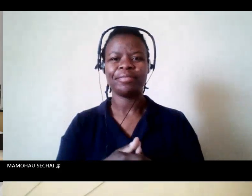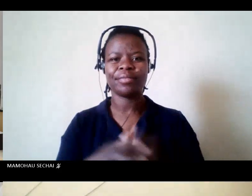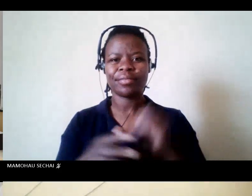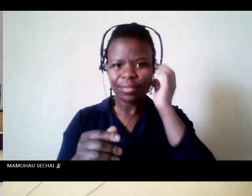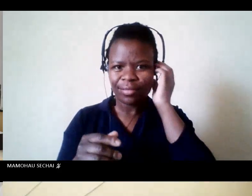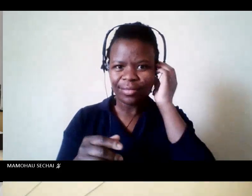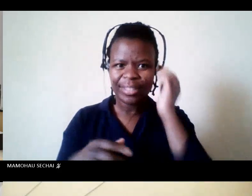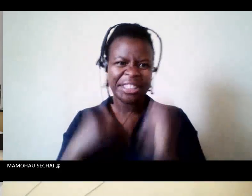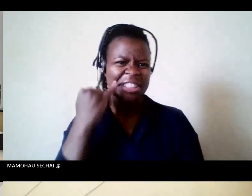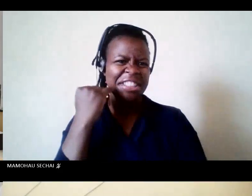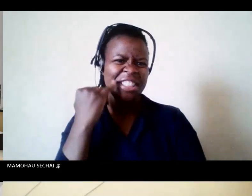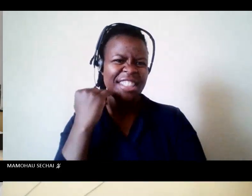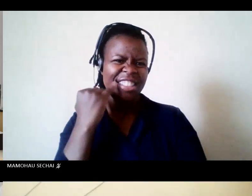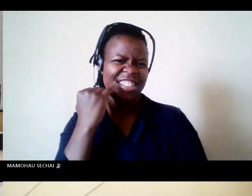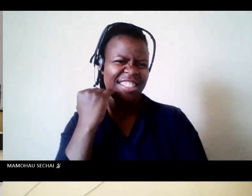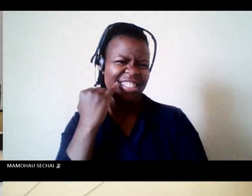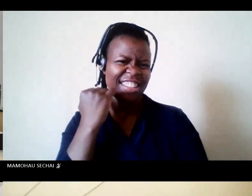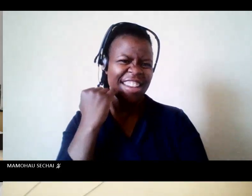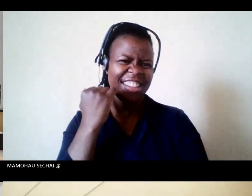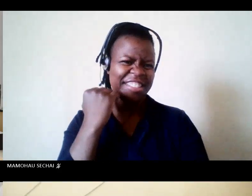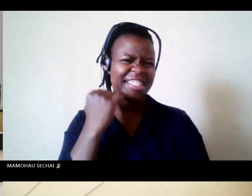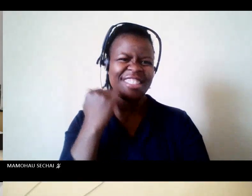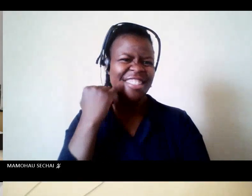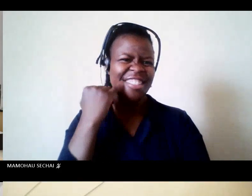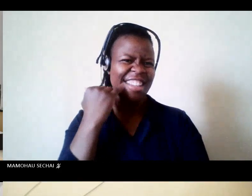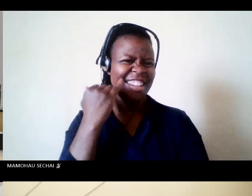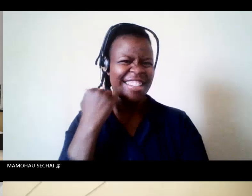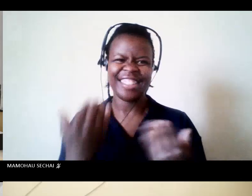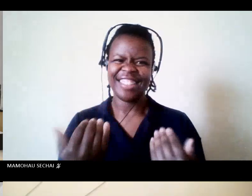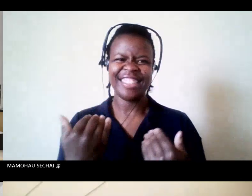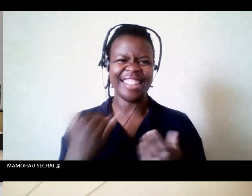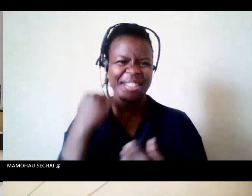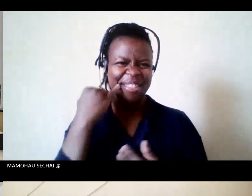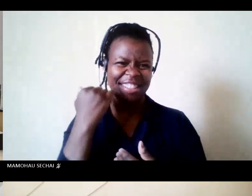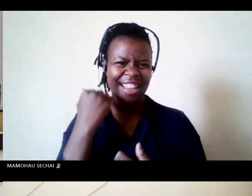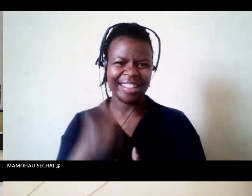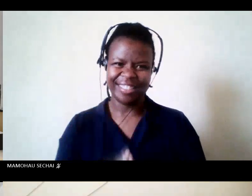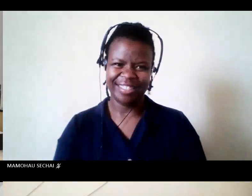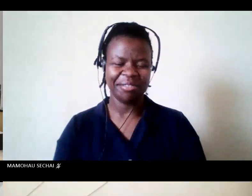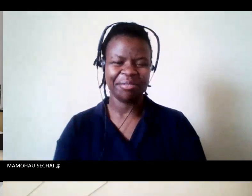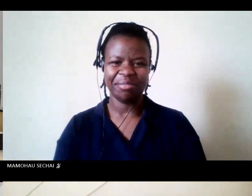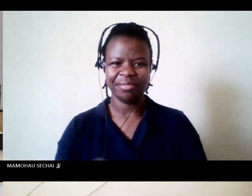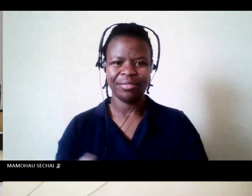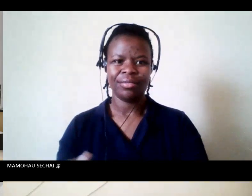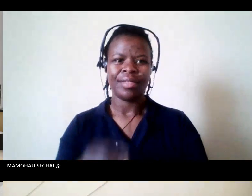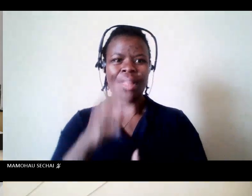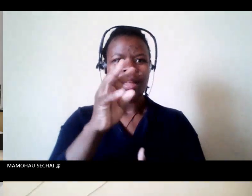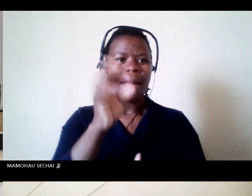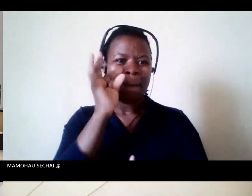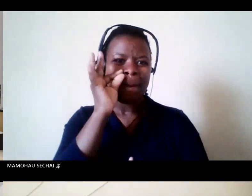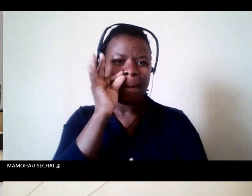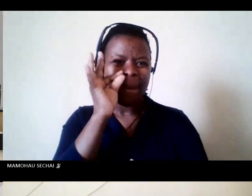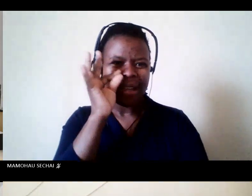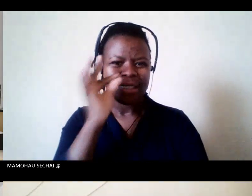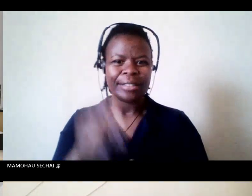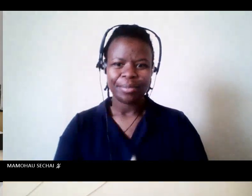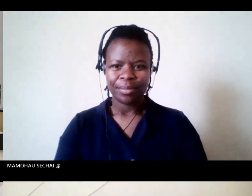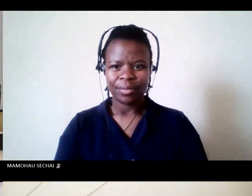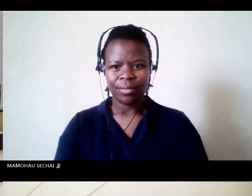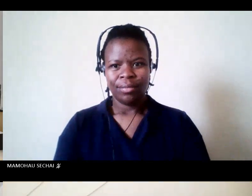jealous. You're the second person now that's making me jealous. You and Chantal. Okay, Okay. Mbali. Okay.